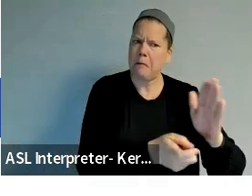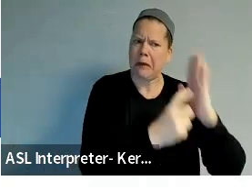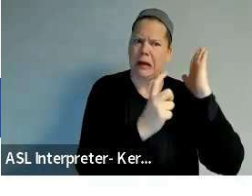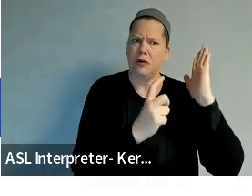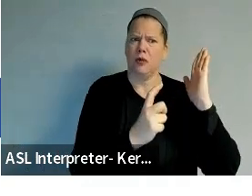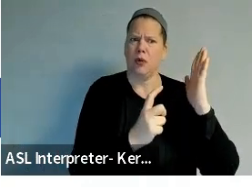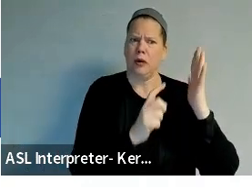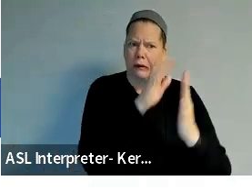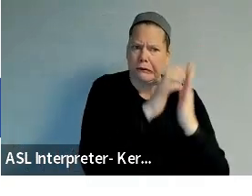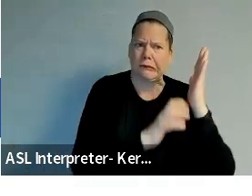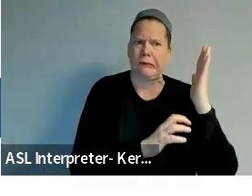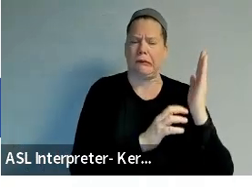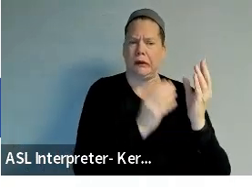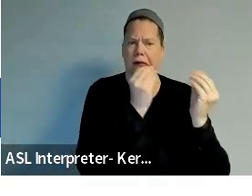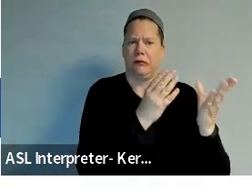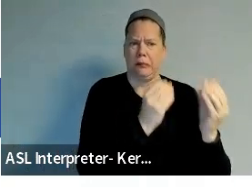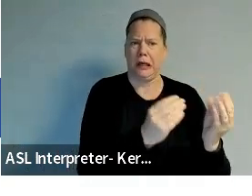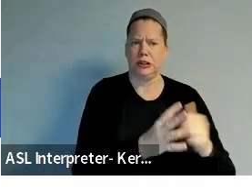prompts.